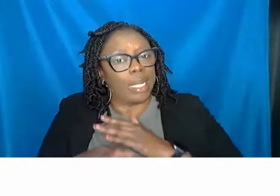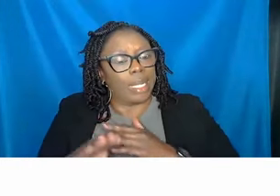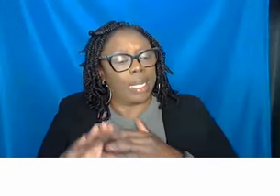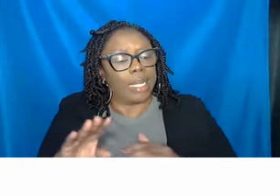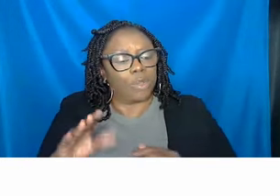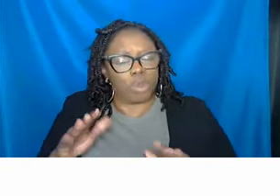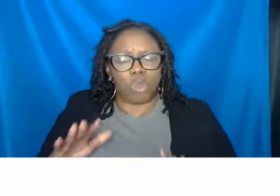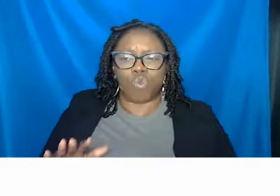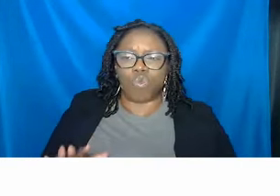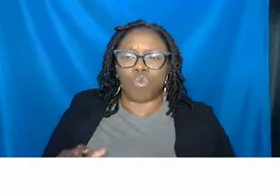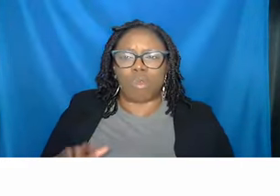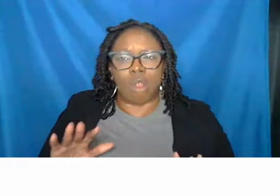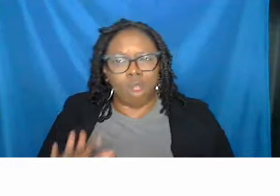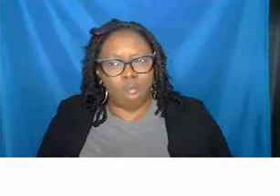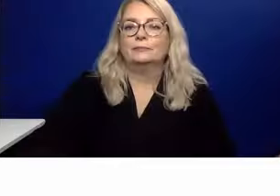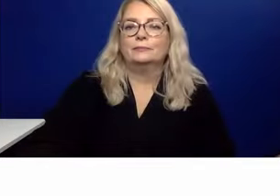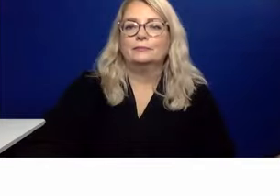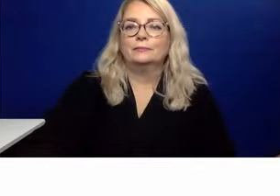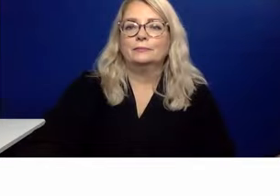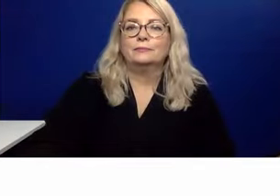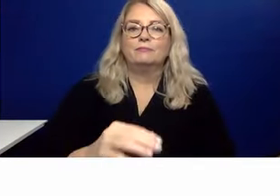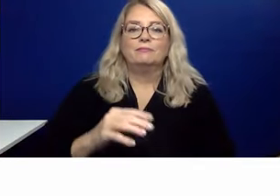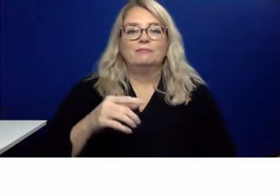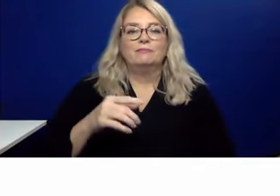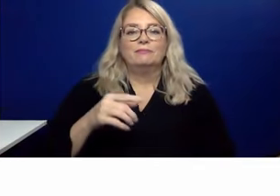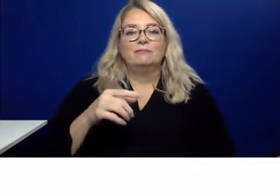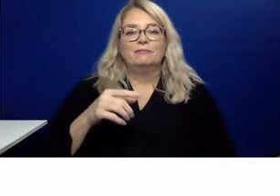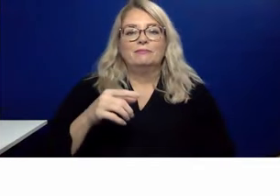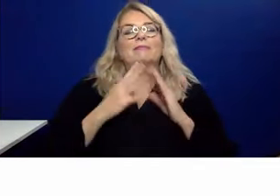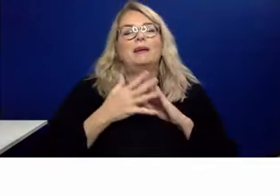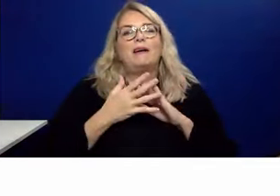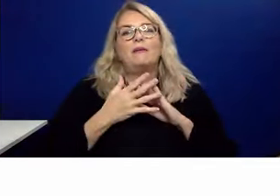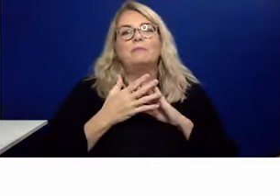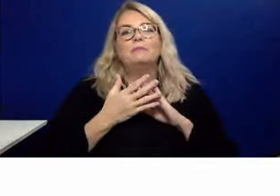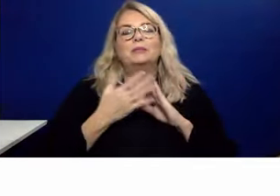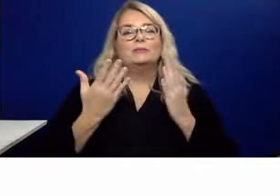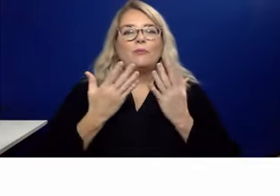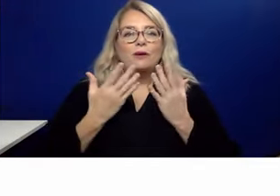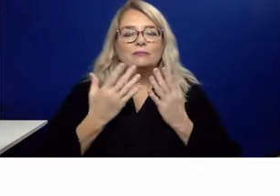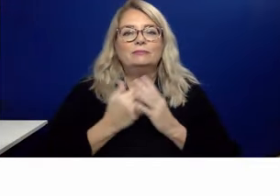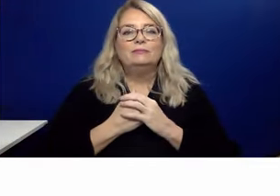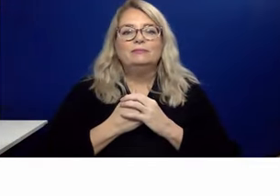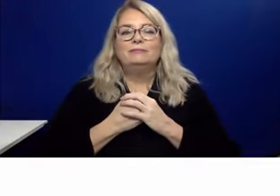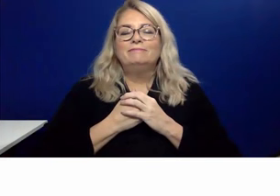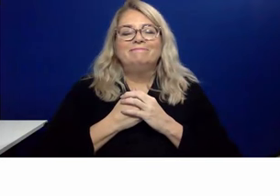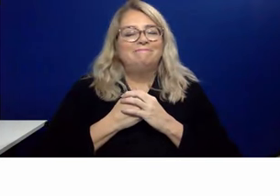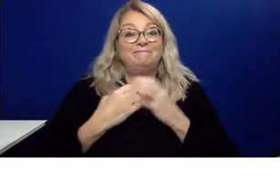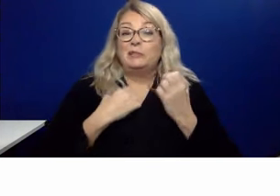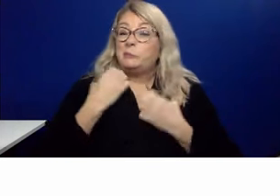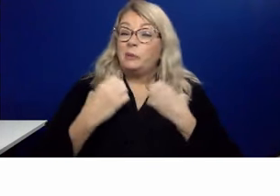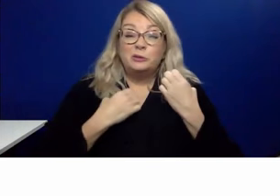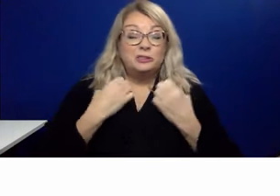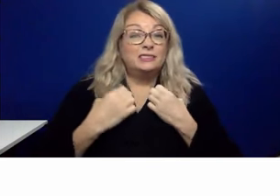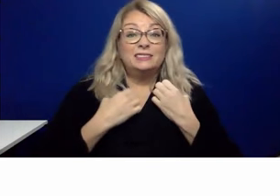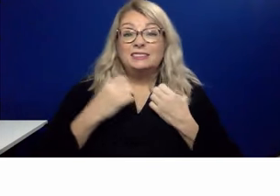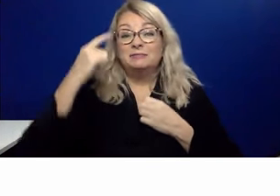care. So this becomes, you know, again, very emotional, your mind, your